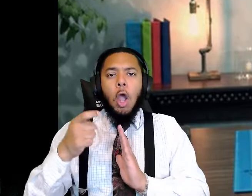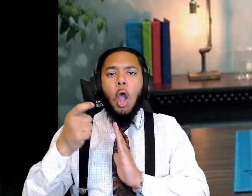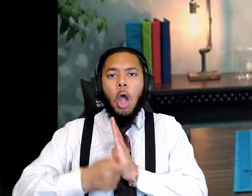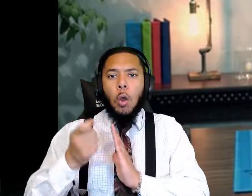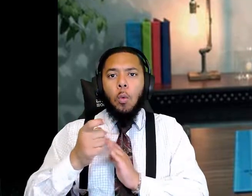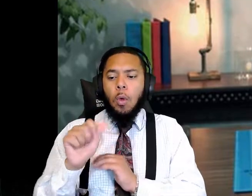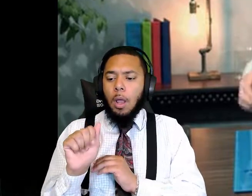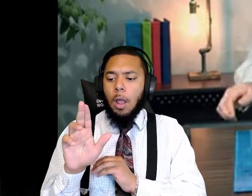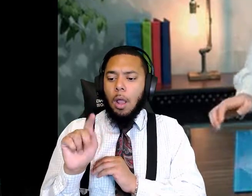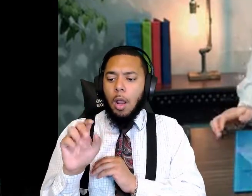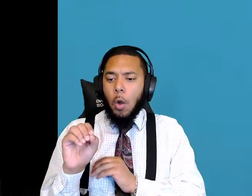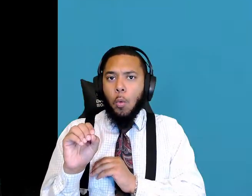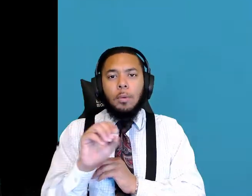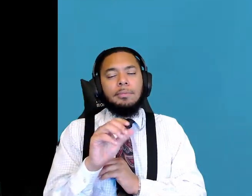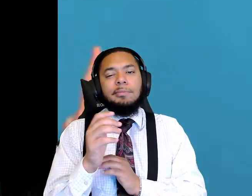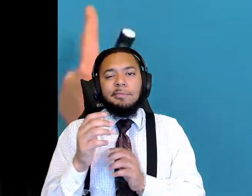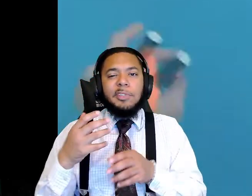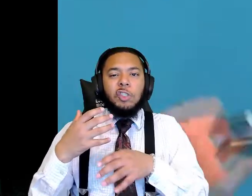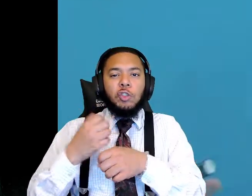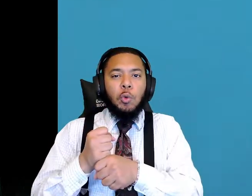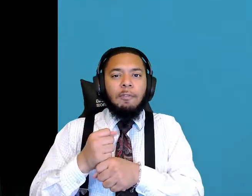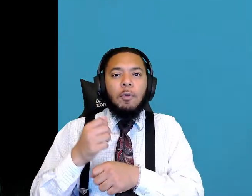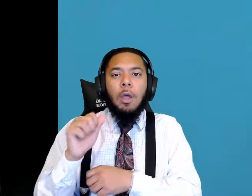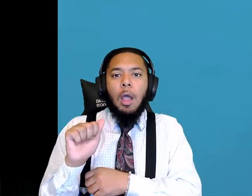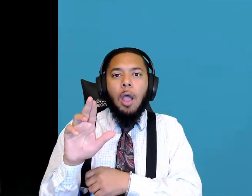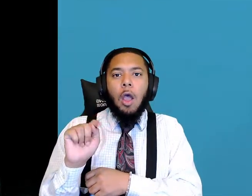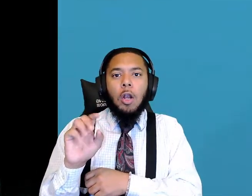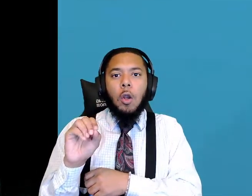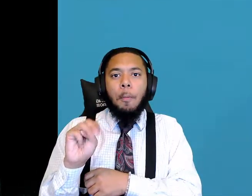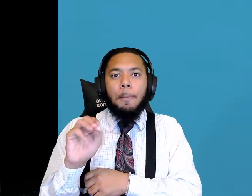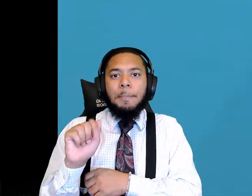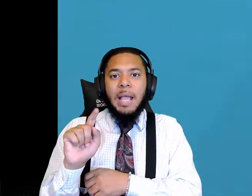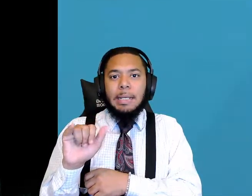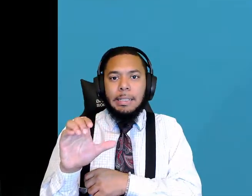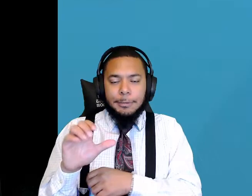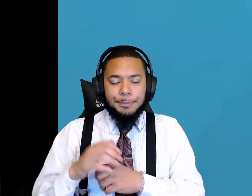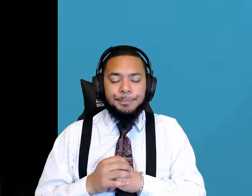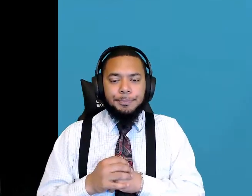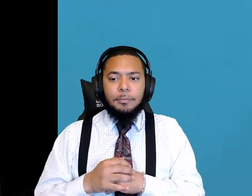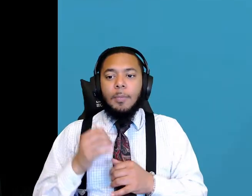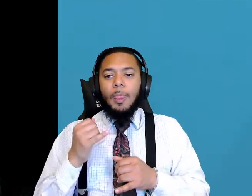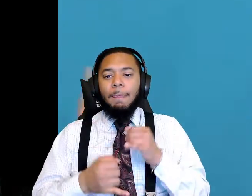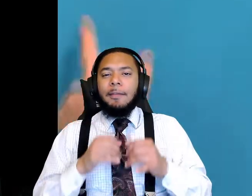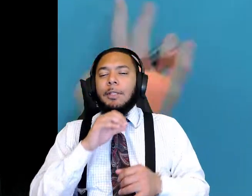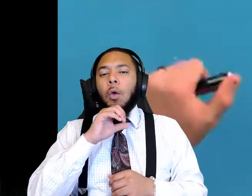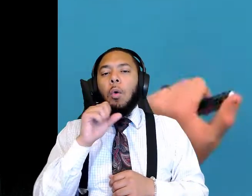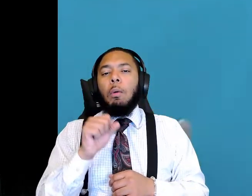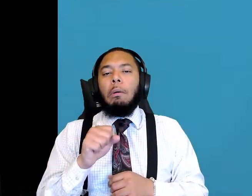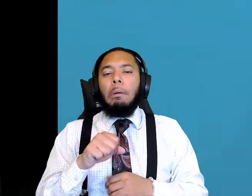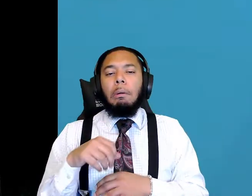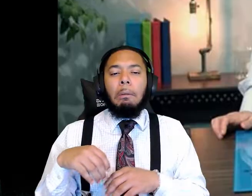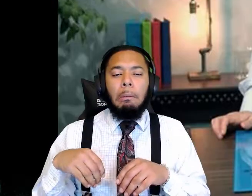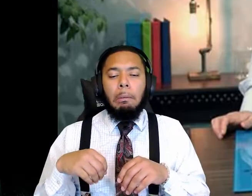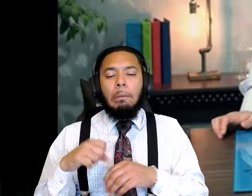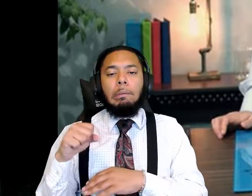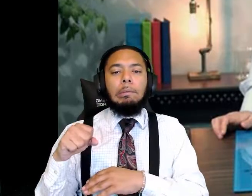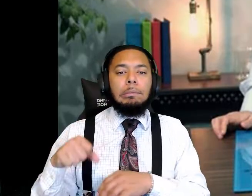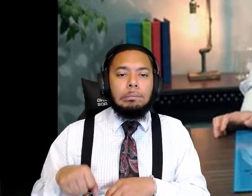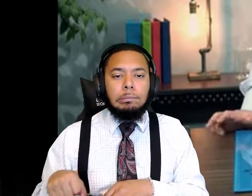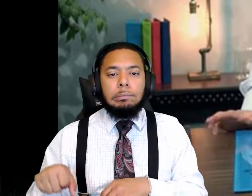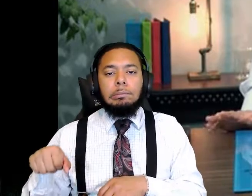automatic payment. Finally, the dinosaur of the group, paper checks.